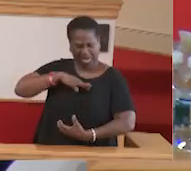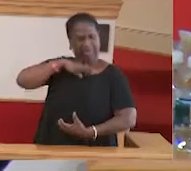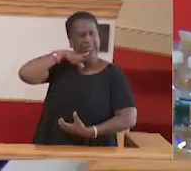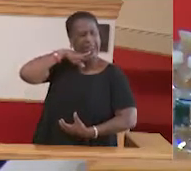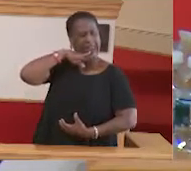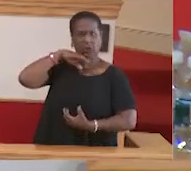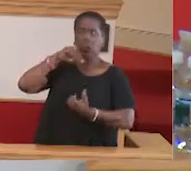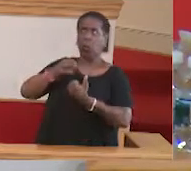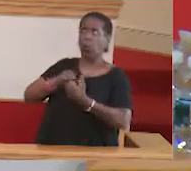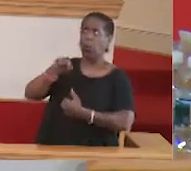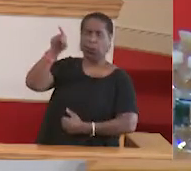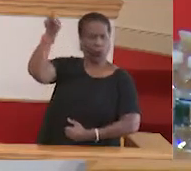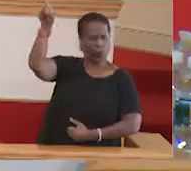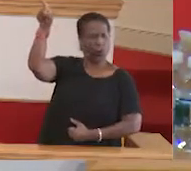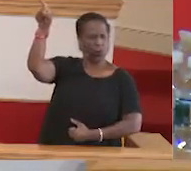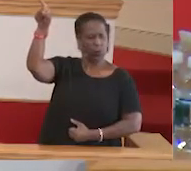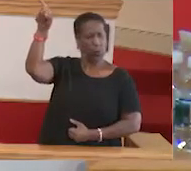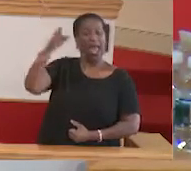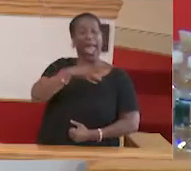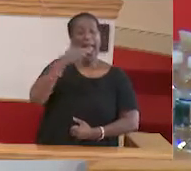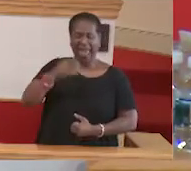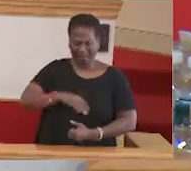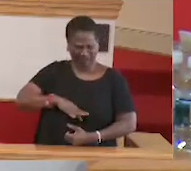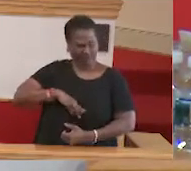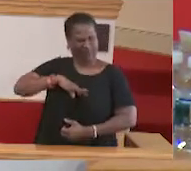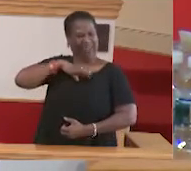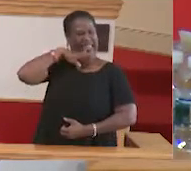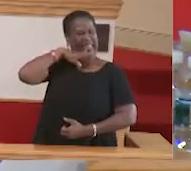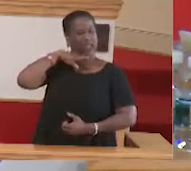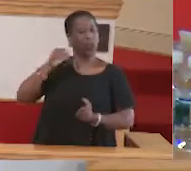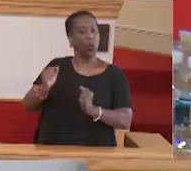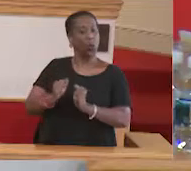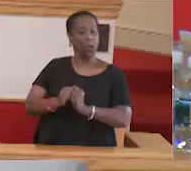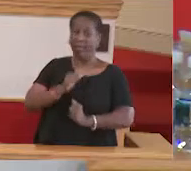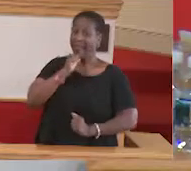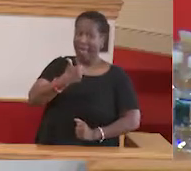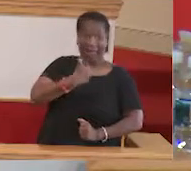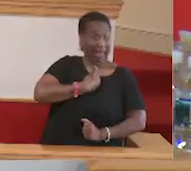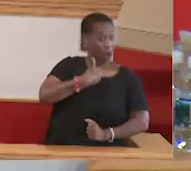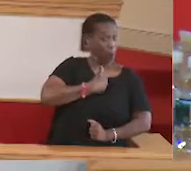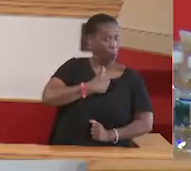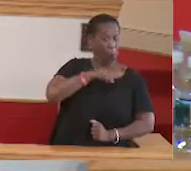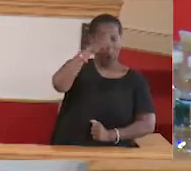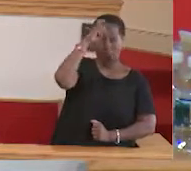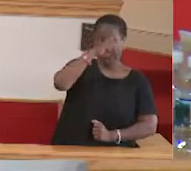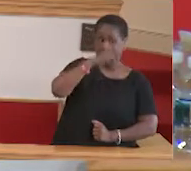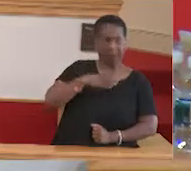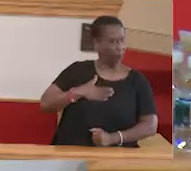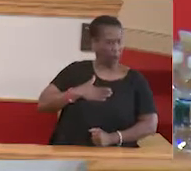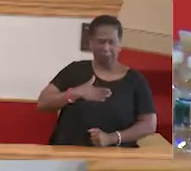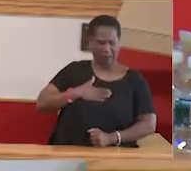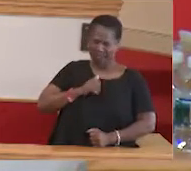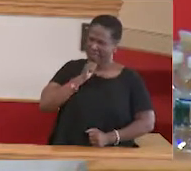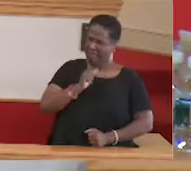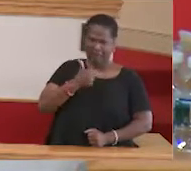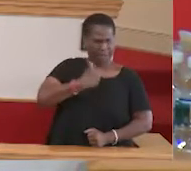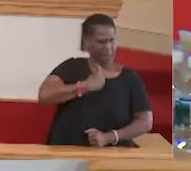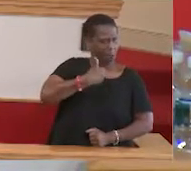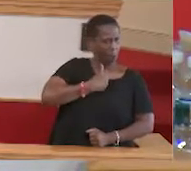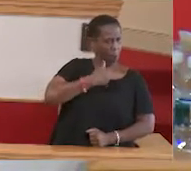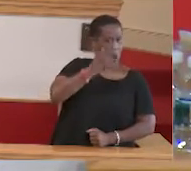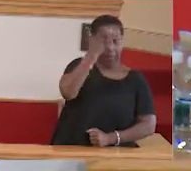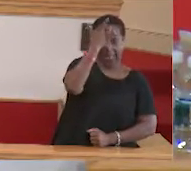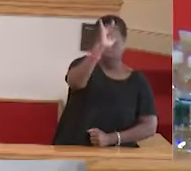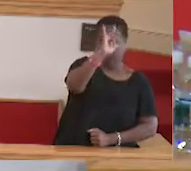other, and fill us with not our own wisdom or our intellect, but with